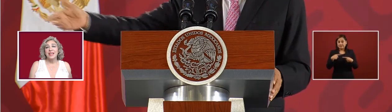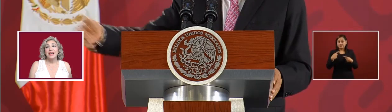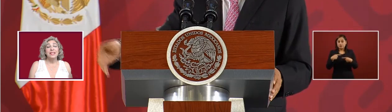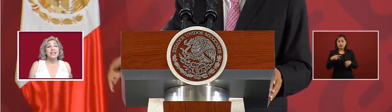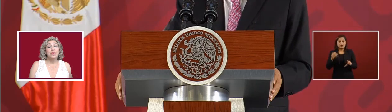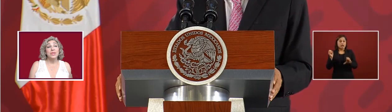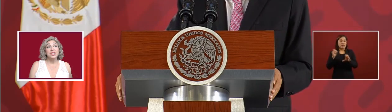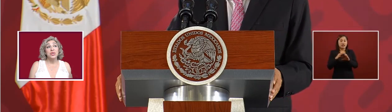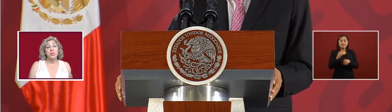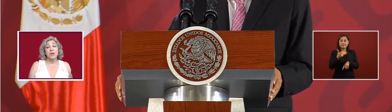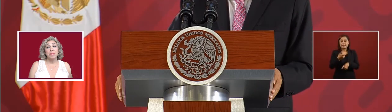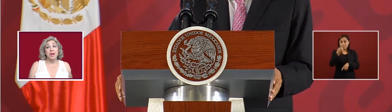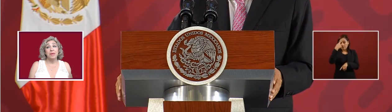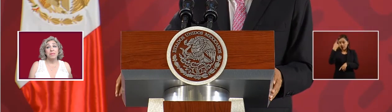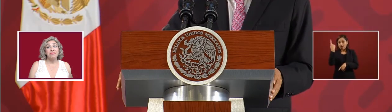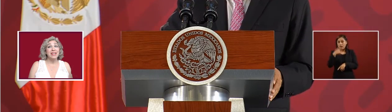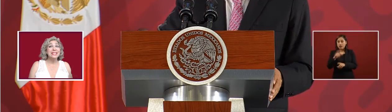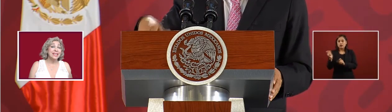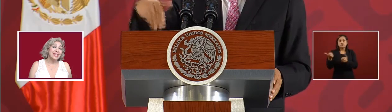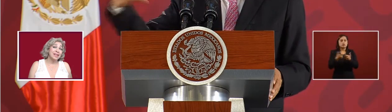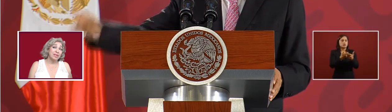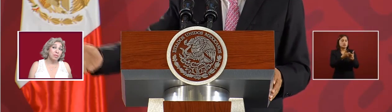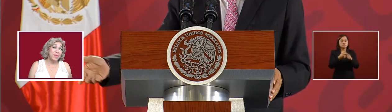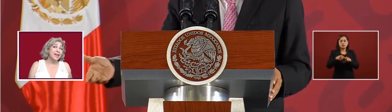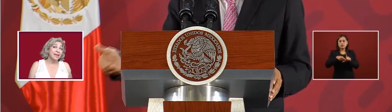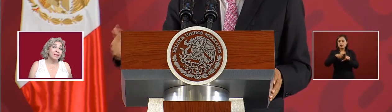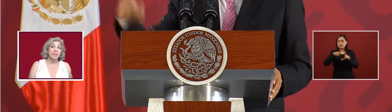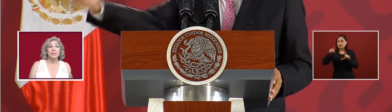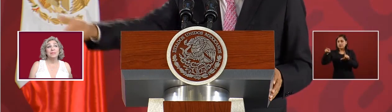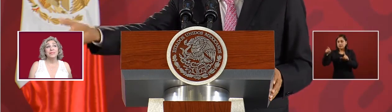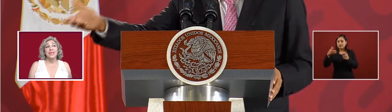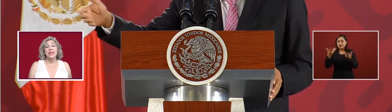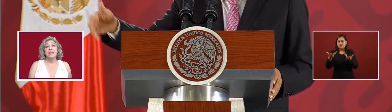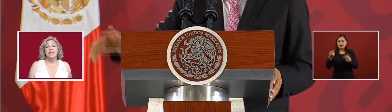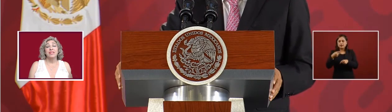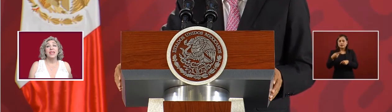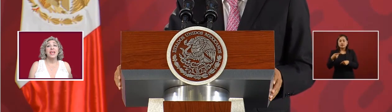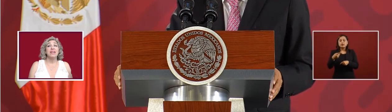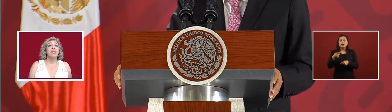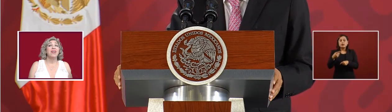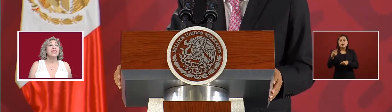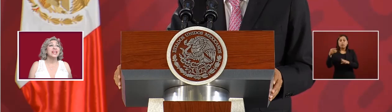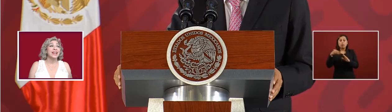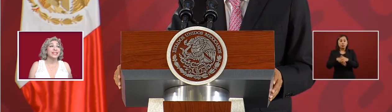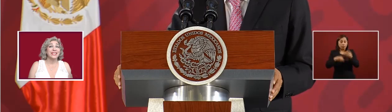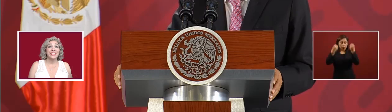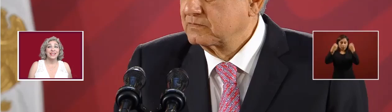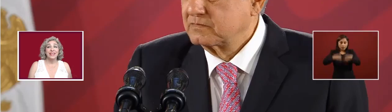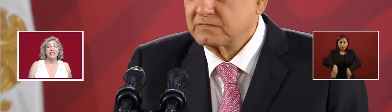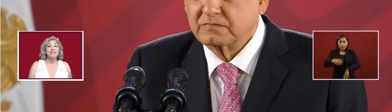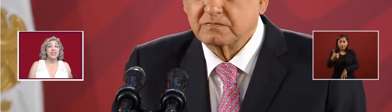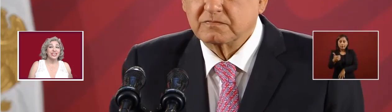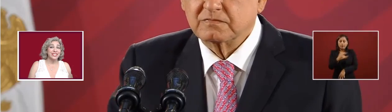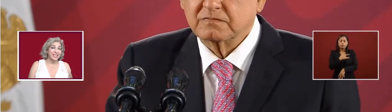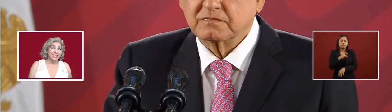then the ones who were investing or betting they have heart attacks